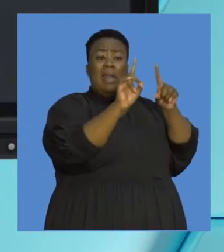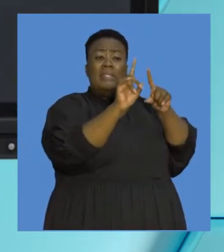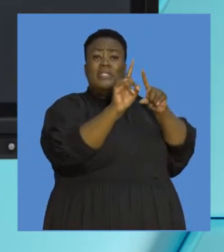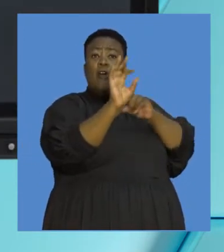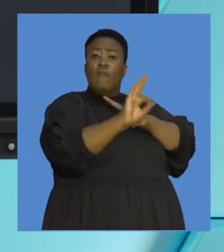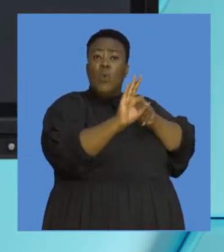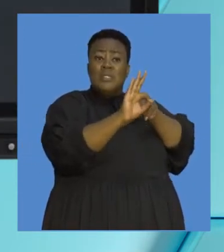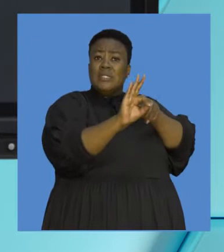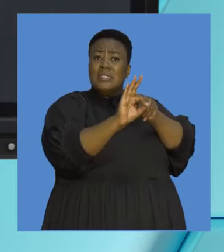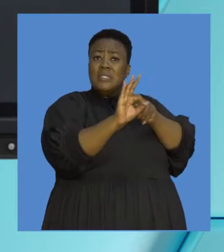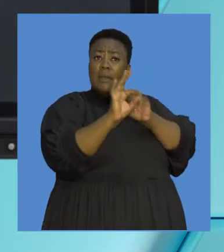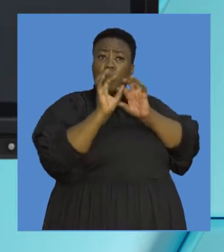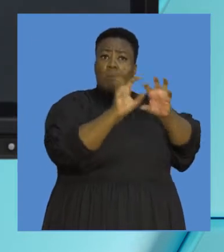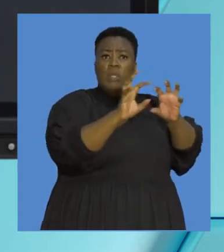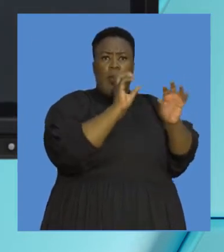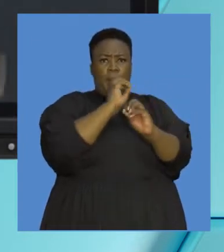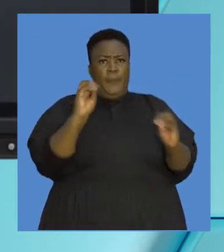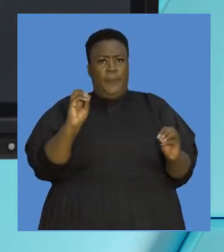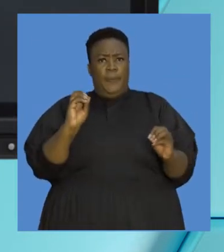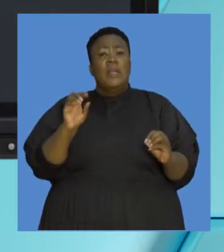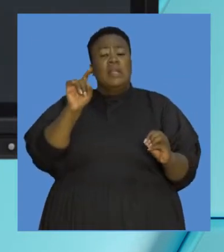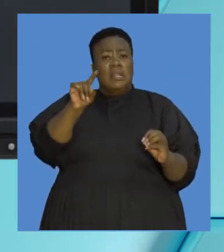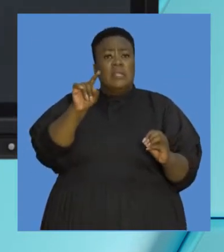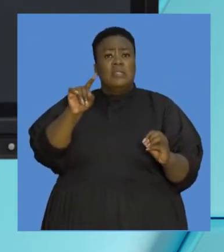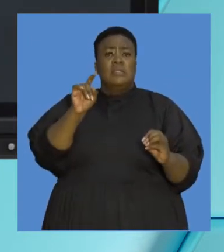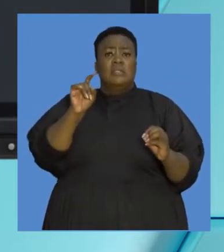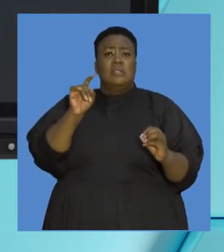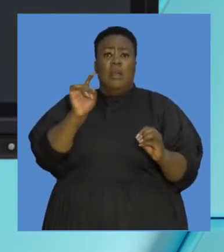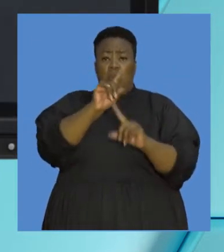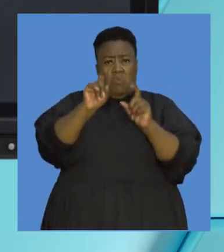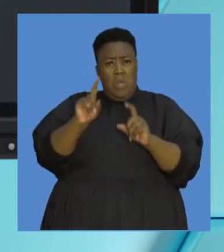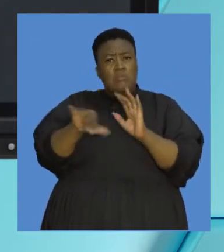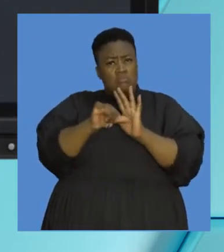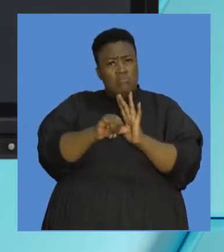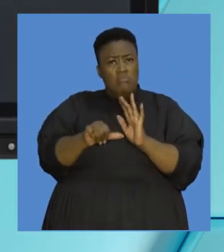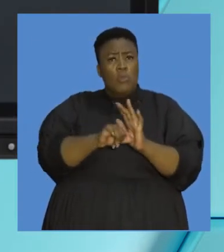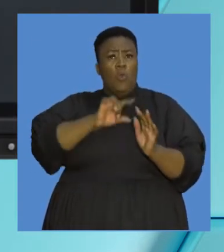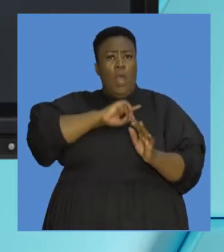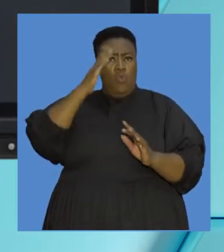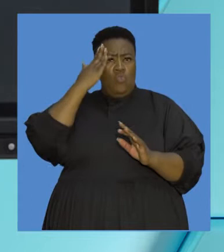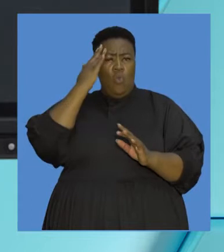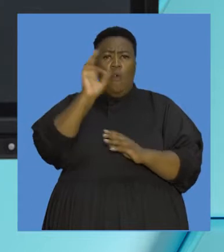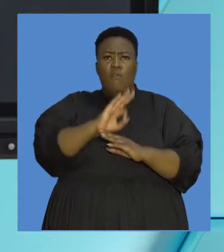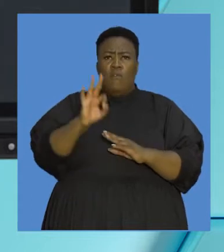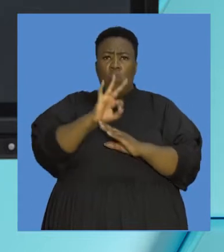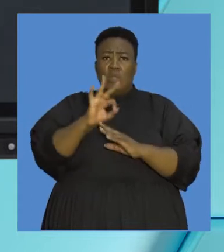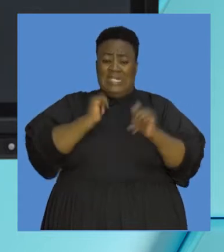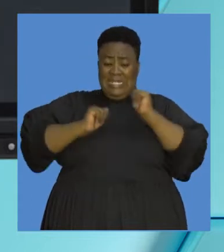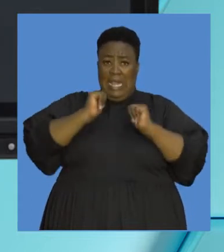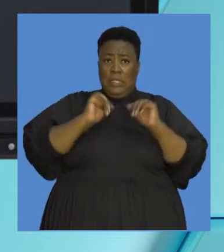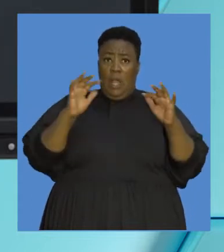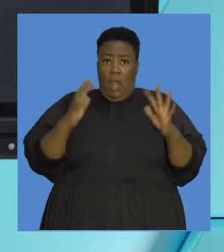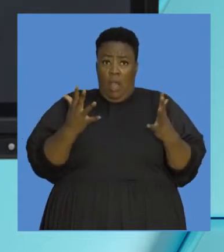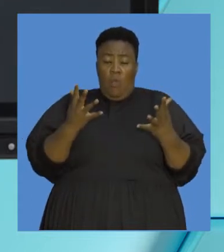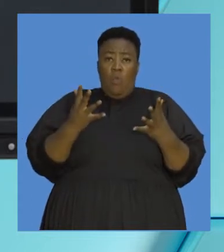are important questions because we know forces act on objects, but what happens and why do